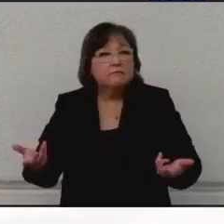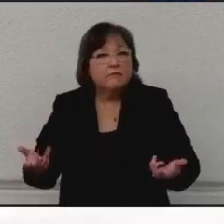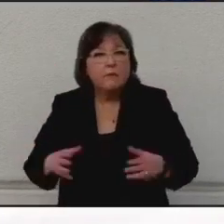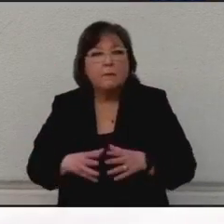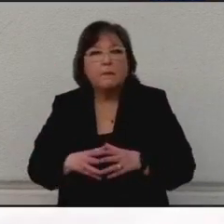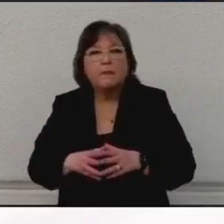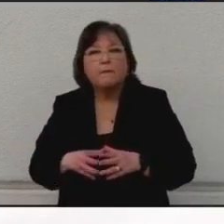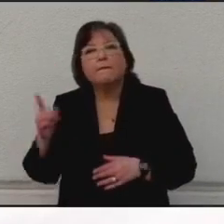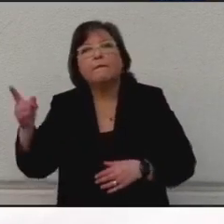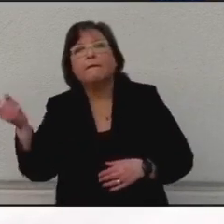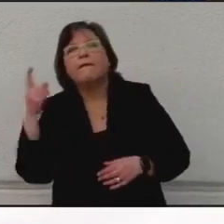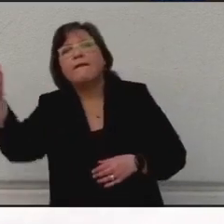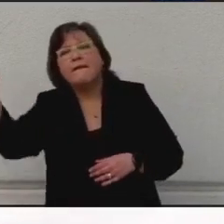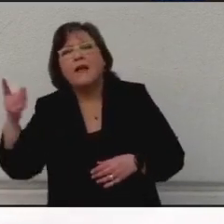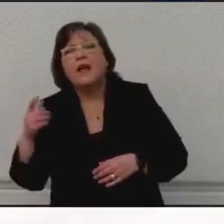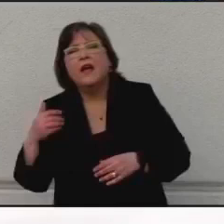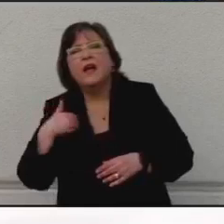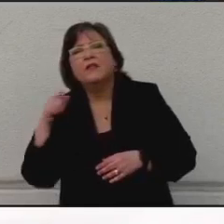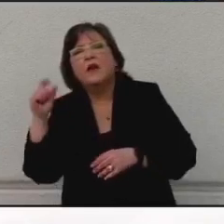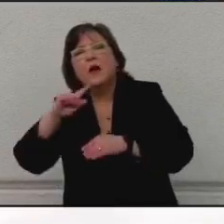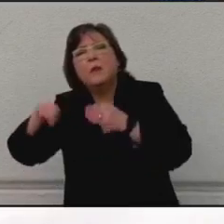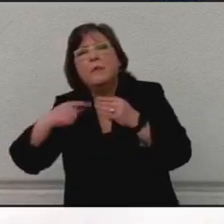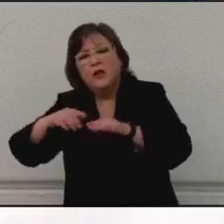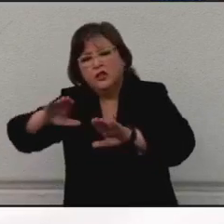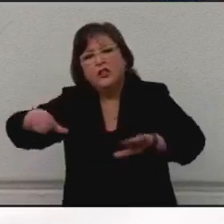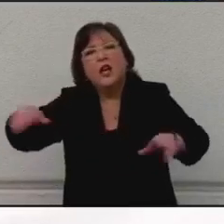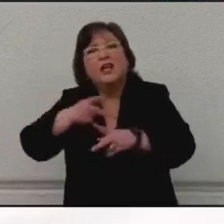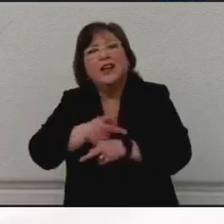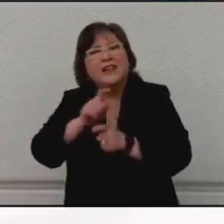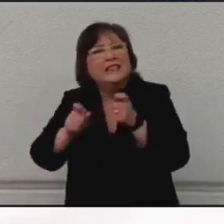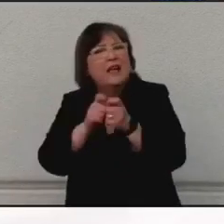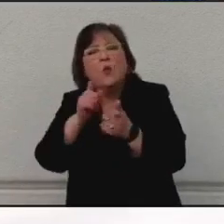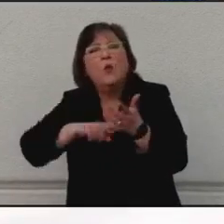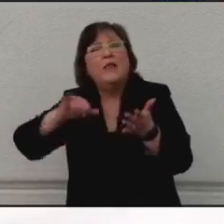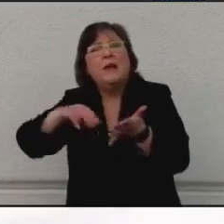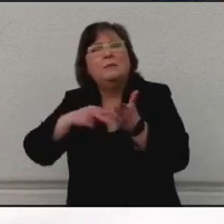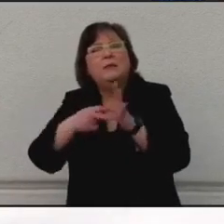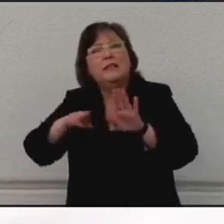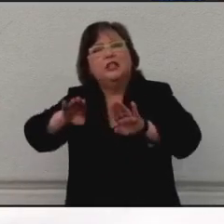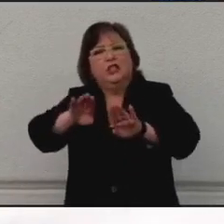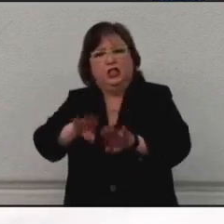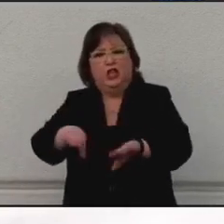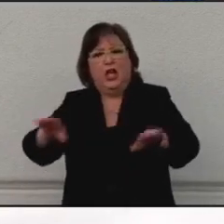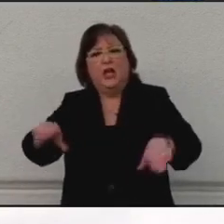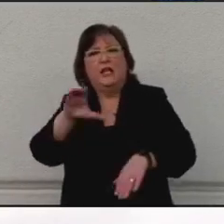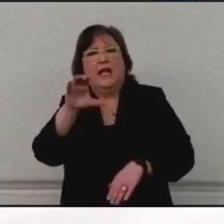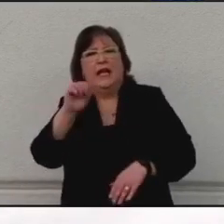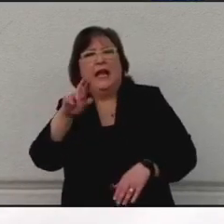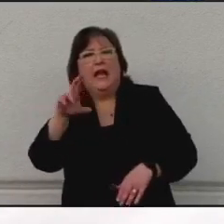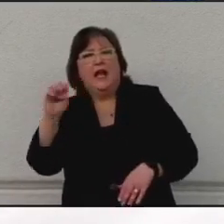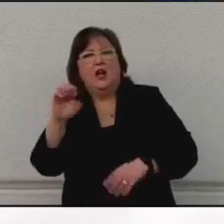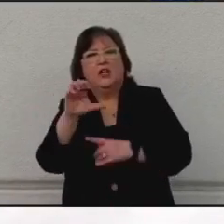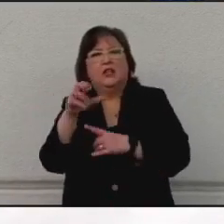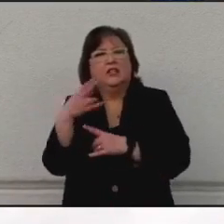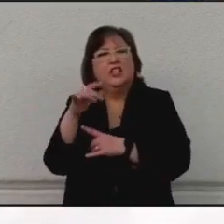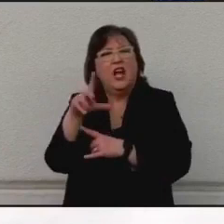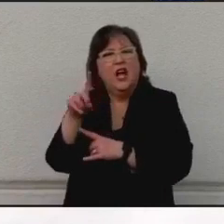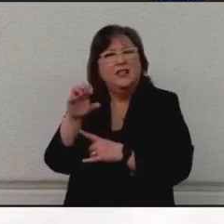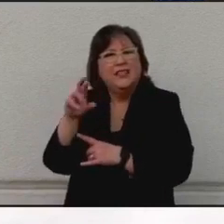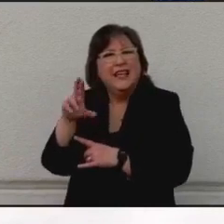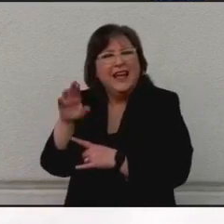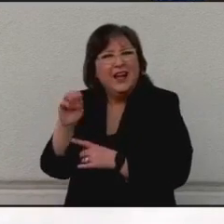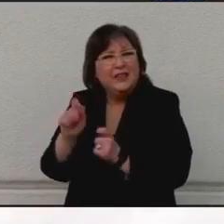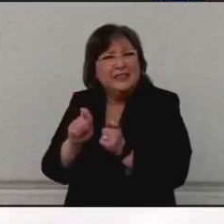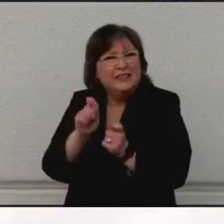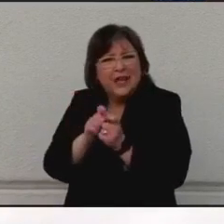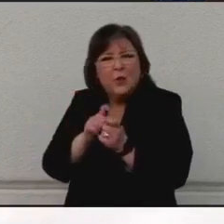does that mean nannies? Does that mean, you know, exactly what that means? Right. So the question is about who falls within the